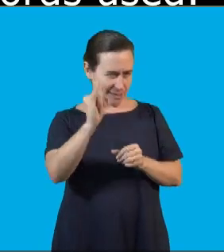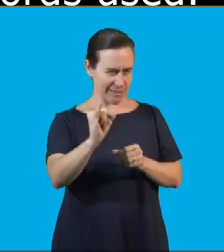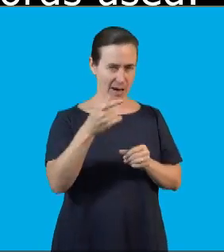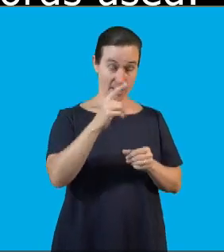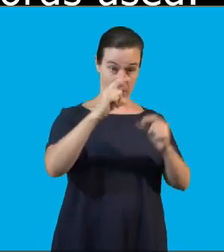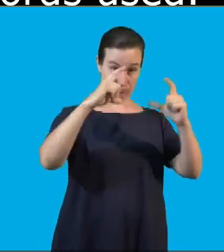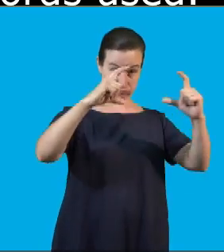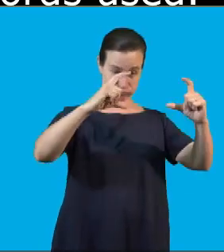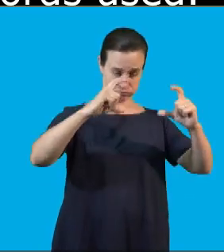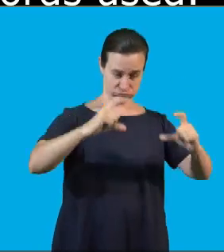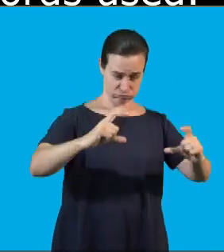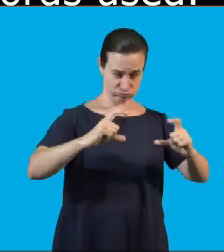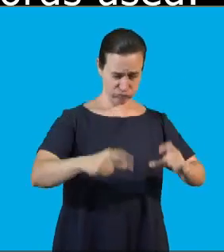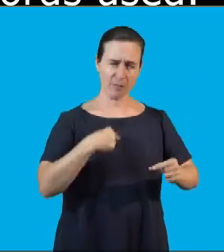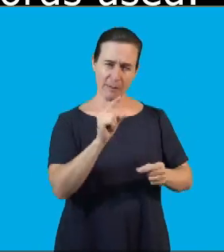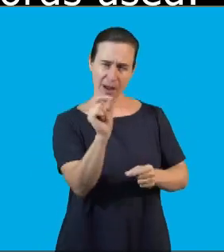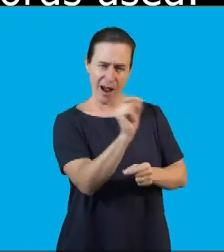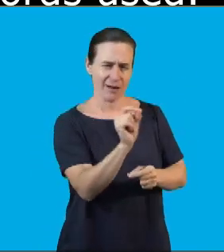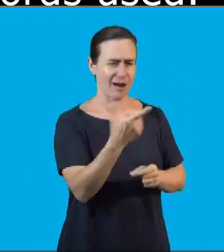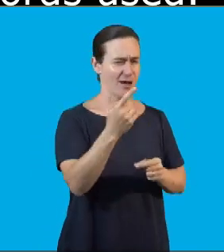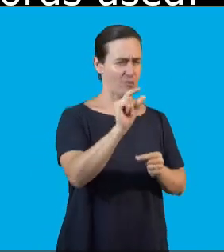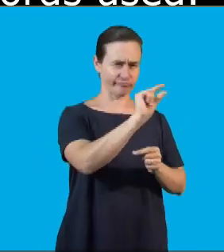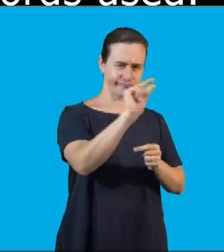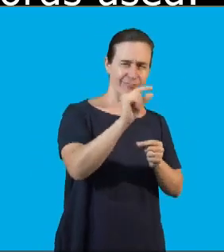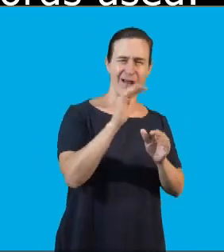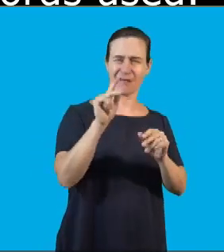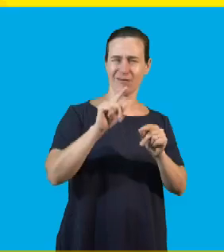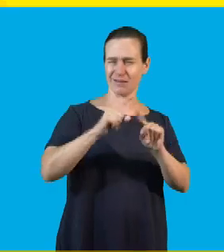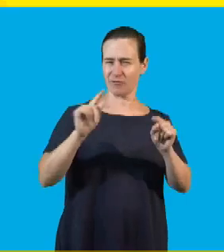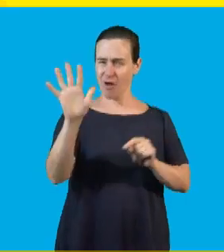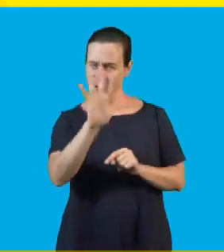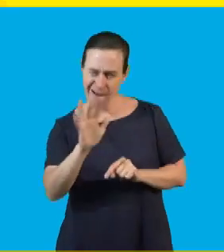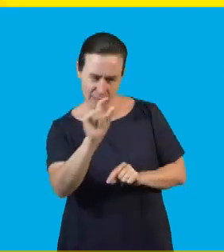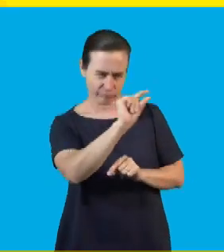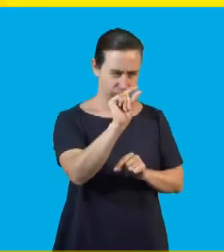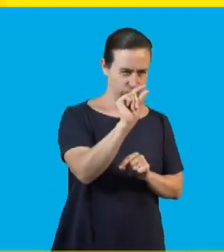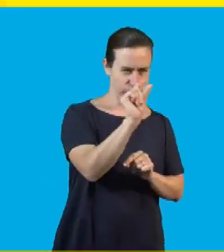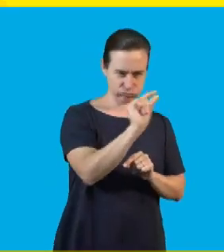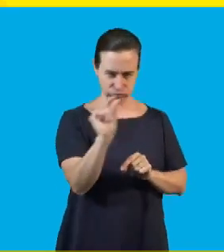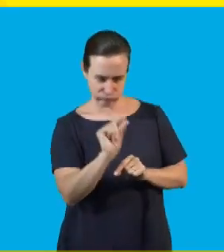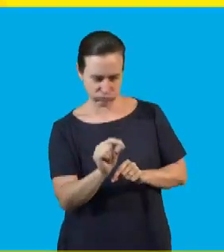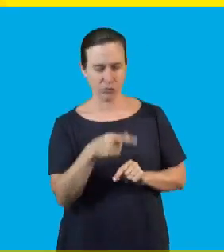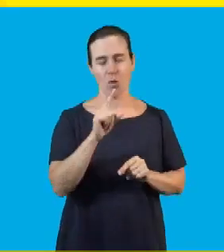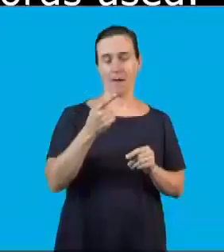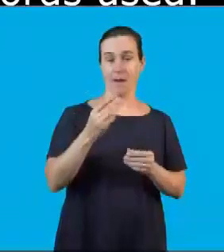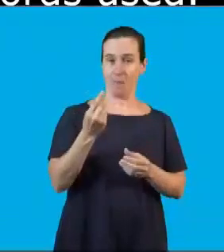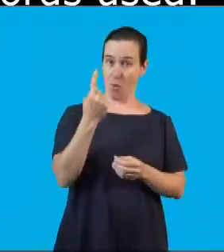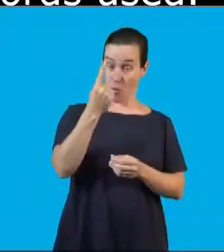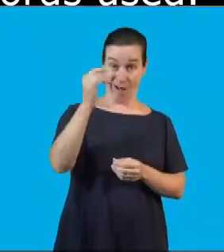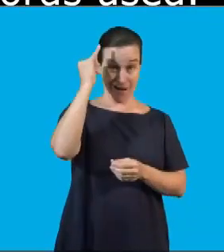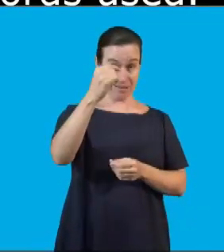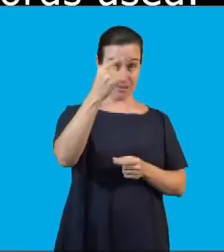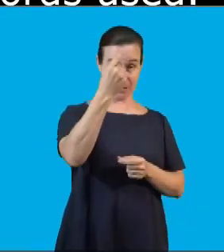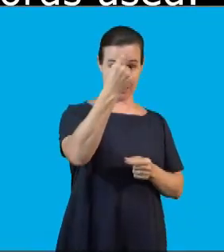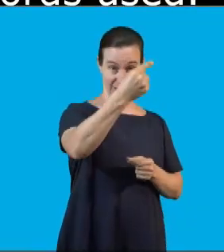paragraph. Use highlighters, pens, underline, make sure that you find key information in the text. Keep the questions